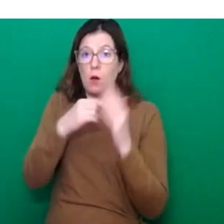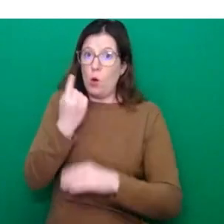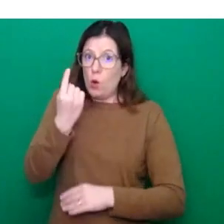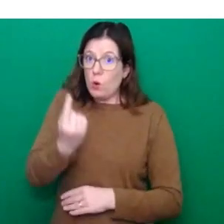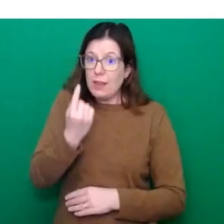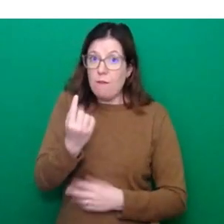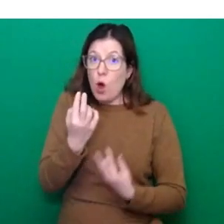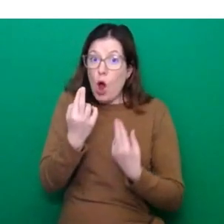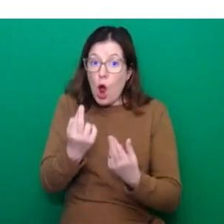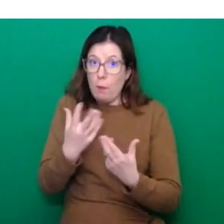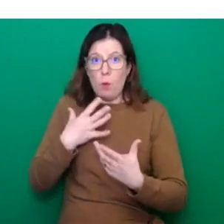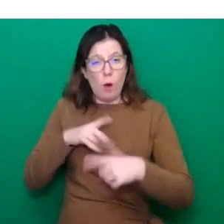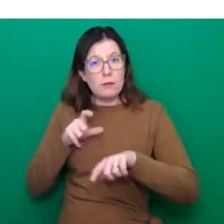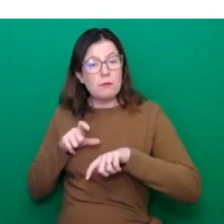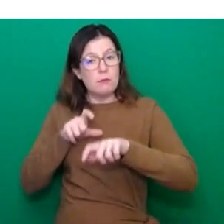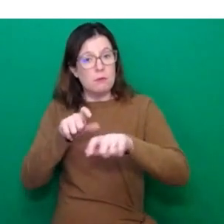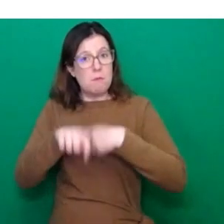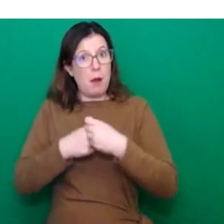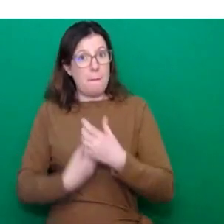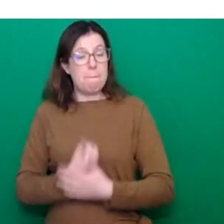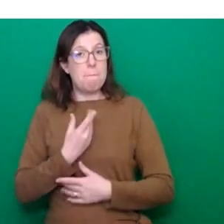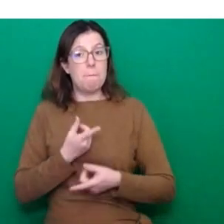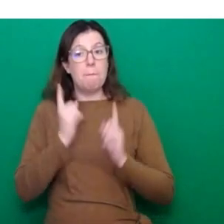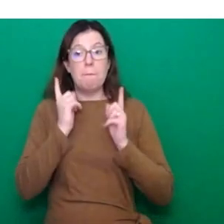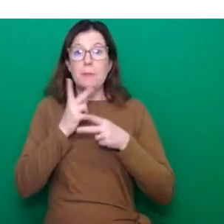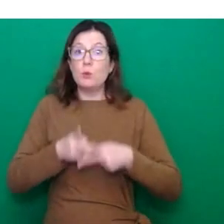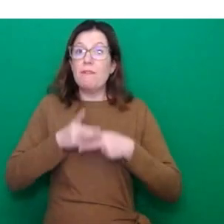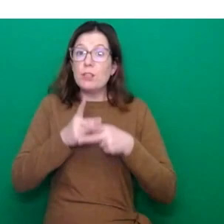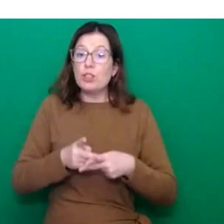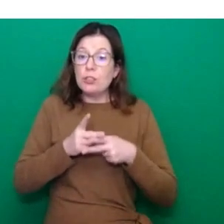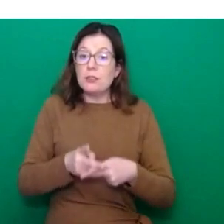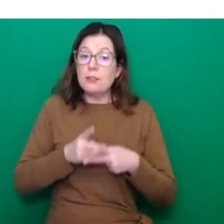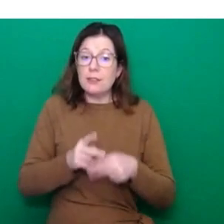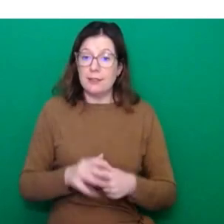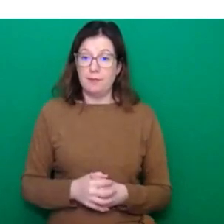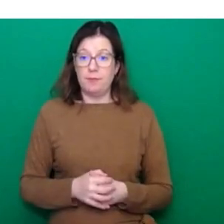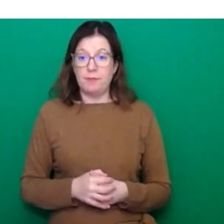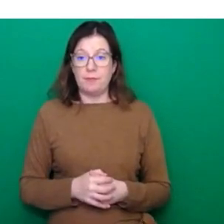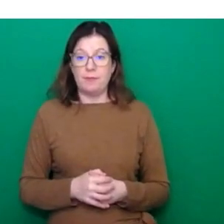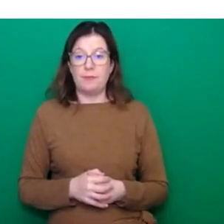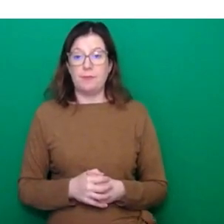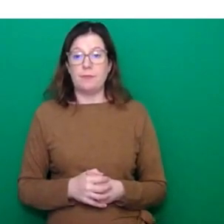you're hoping to stay and kind of develop your kind of supervision and management skills as a PWP.